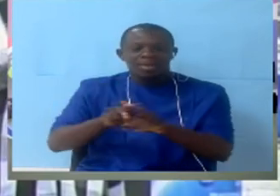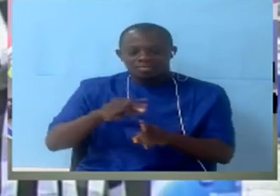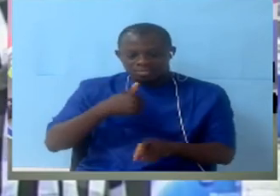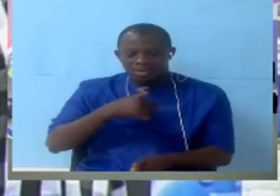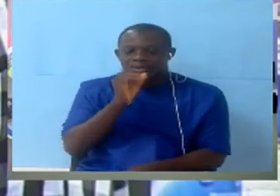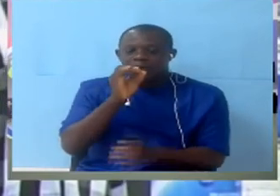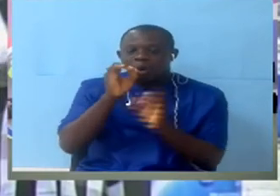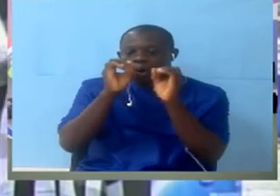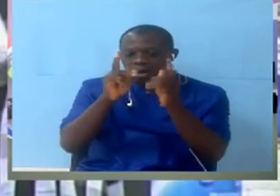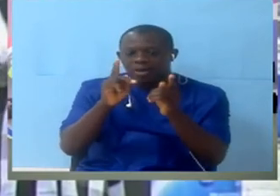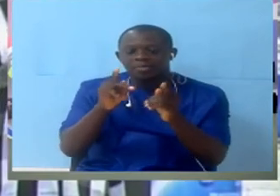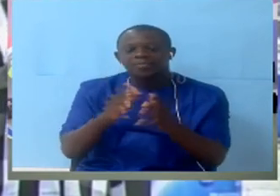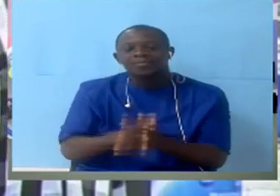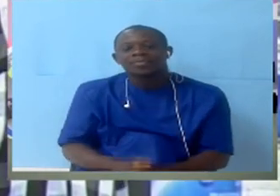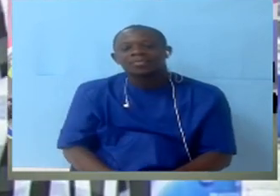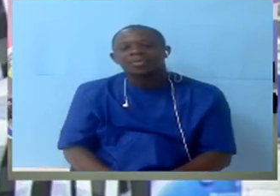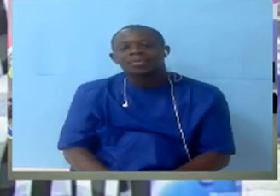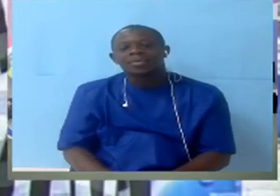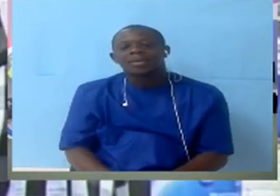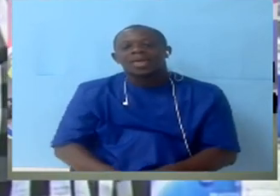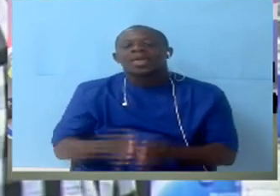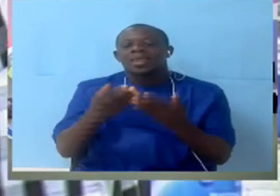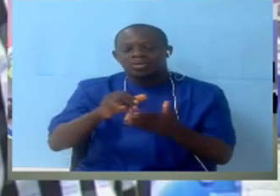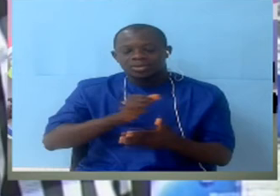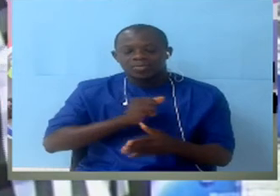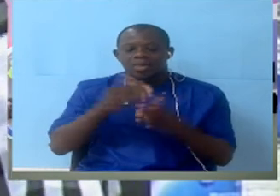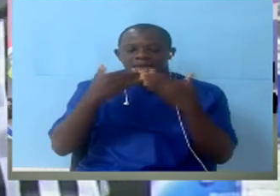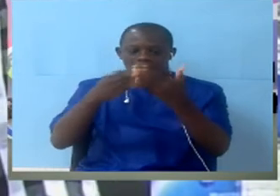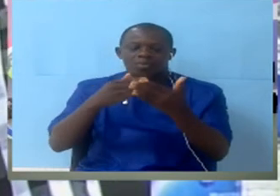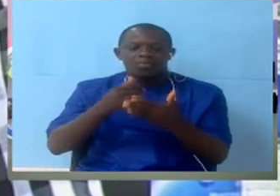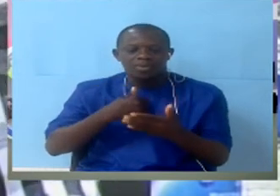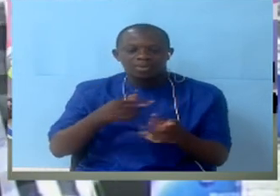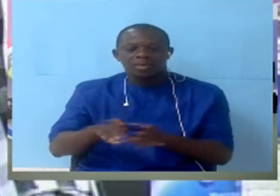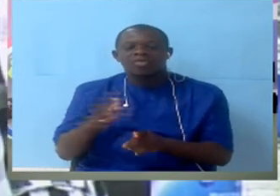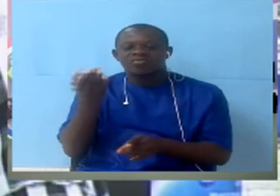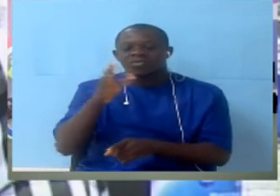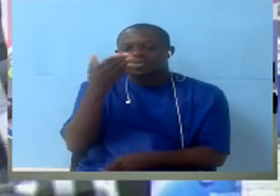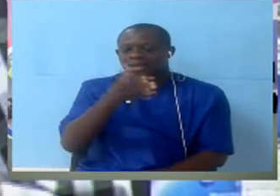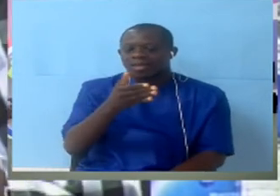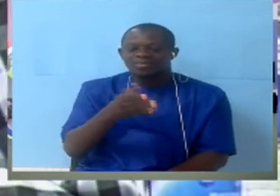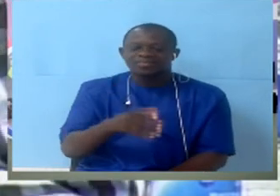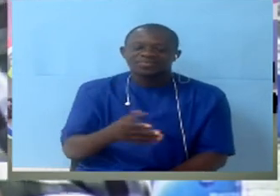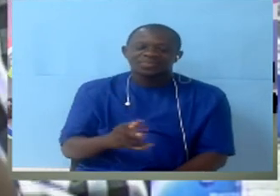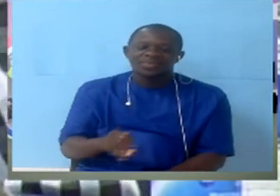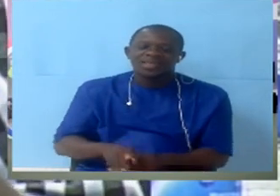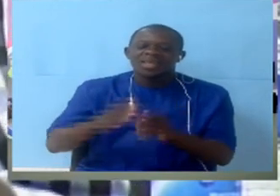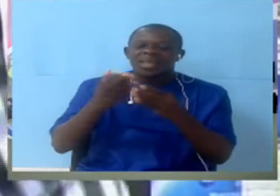okay. So I woke up for you. So from there another